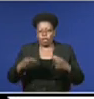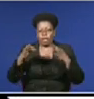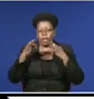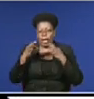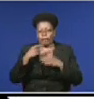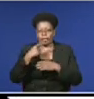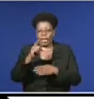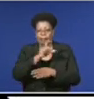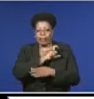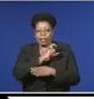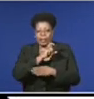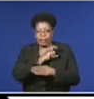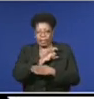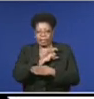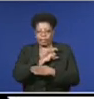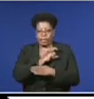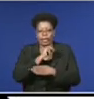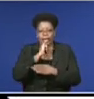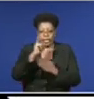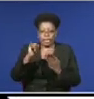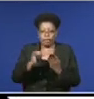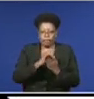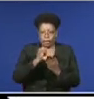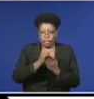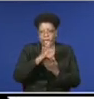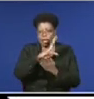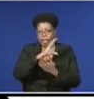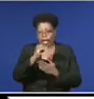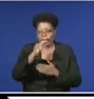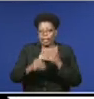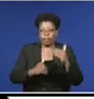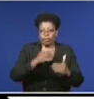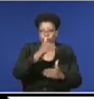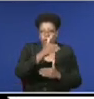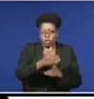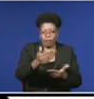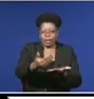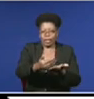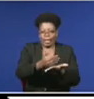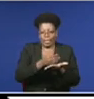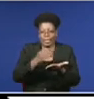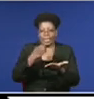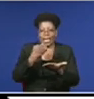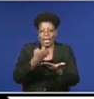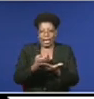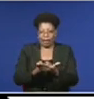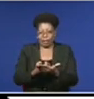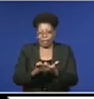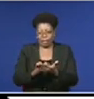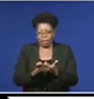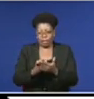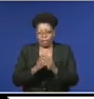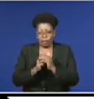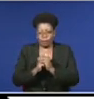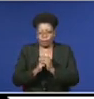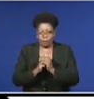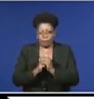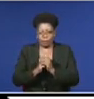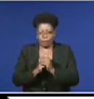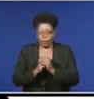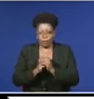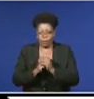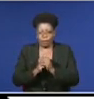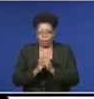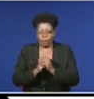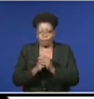says police are conducting a thorough investigation and are in the process of collecting evidence. Meantime, he also spoke to Jamal